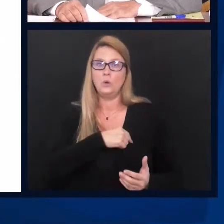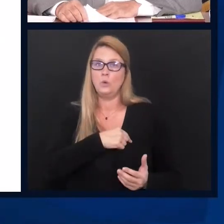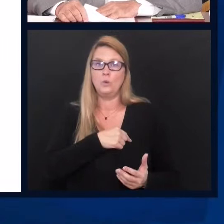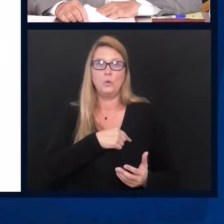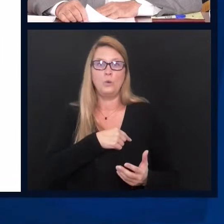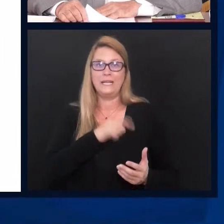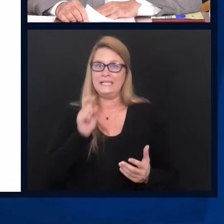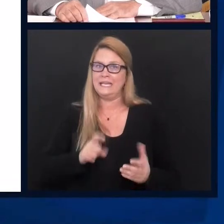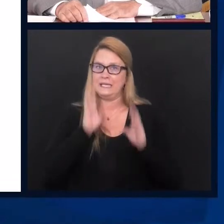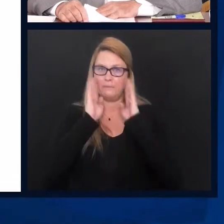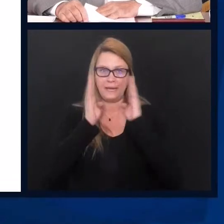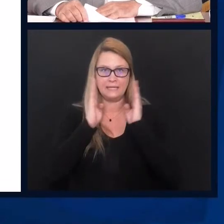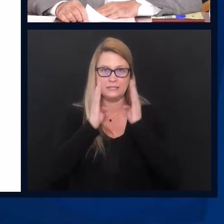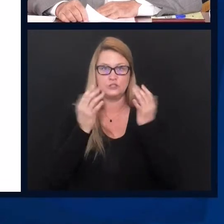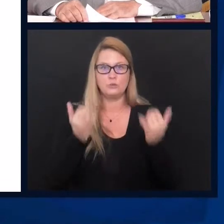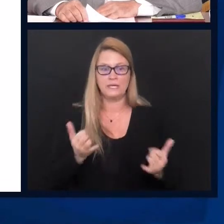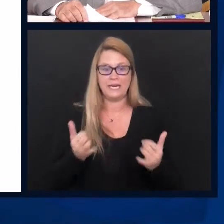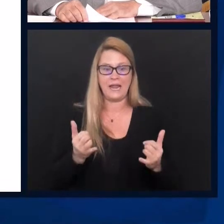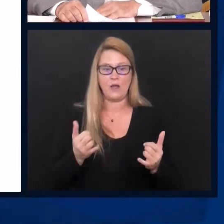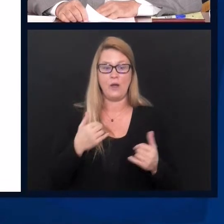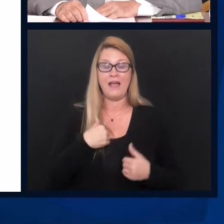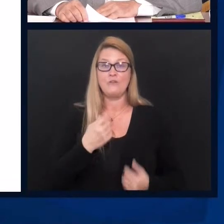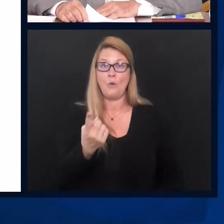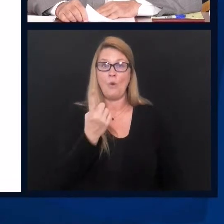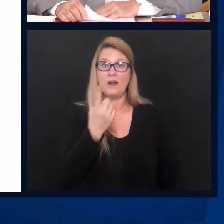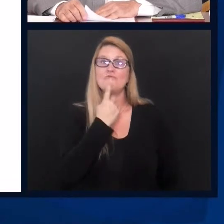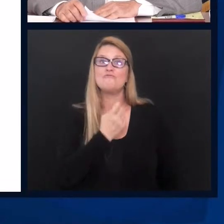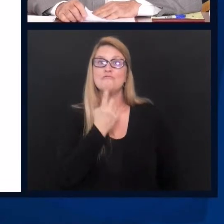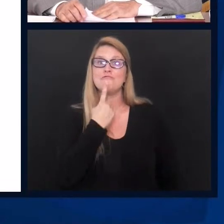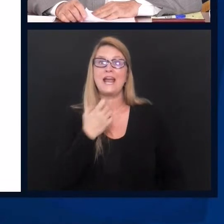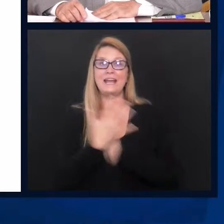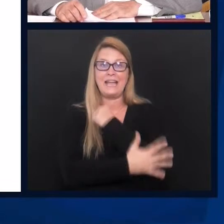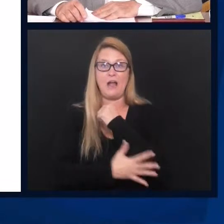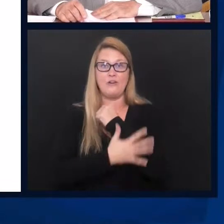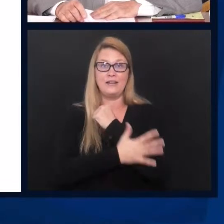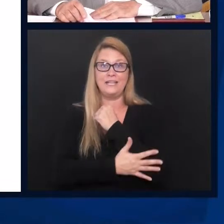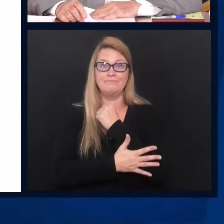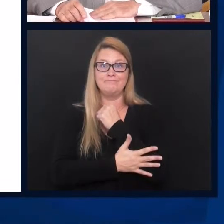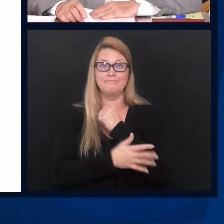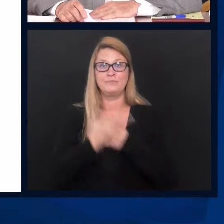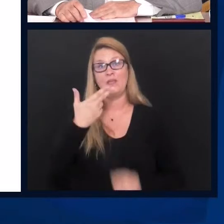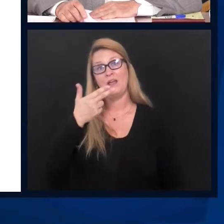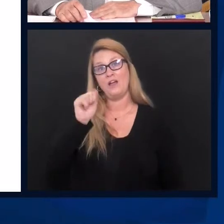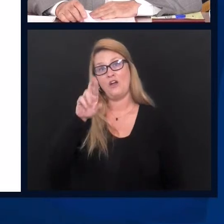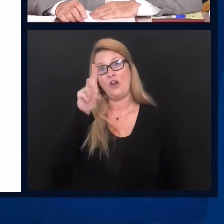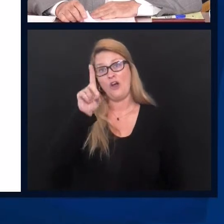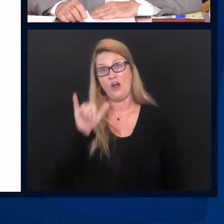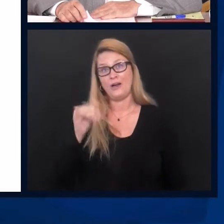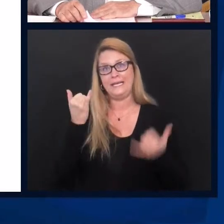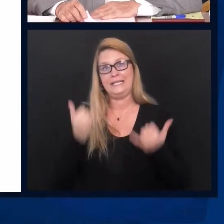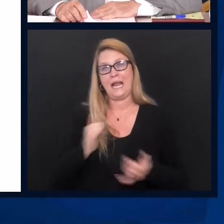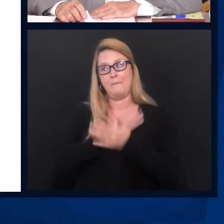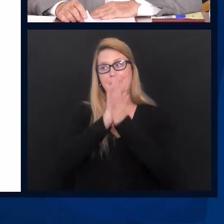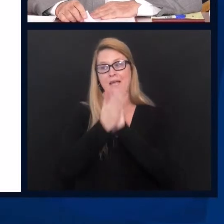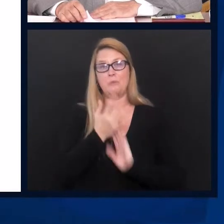close attention to. We now have a red county back in West Virginia. Hardy County is back in the